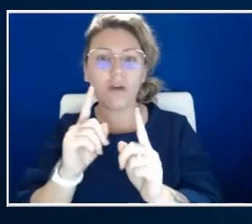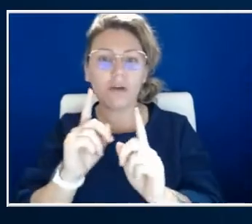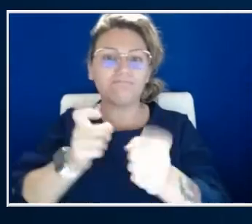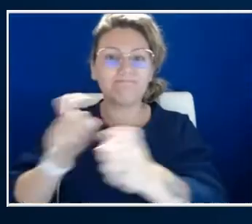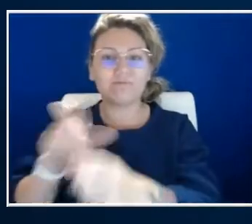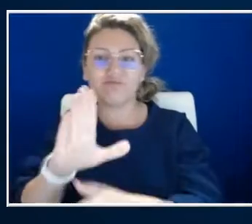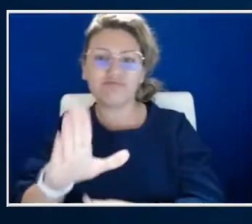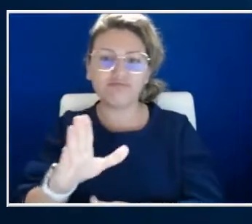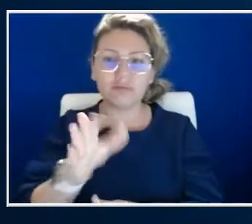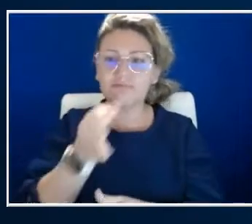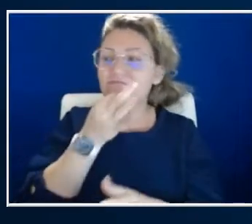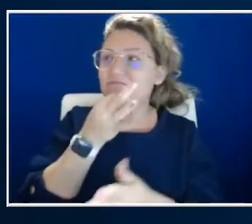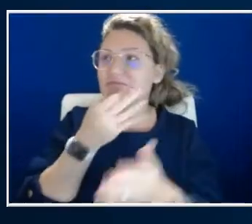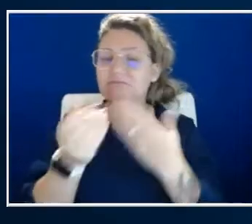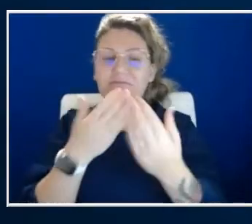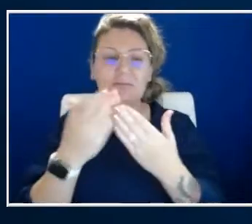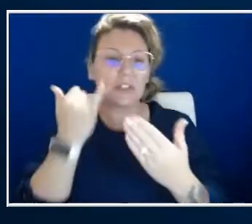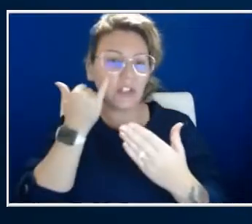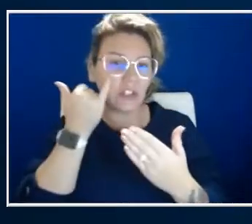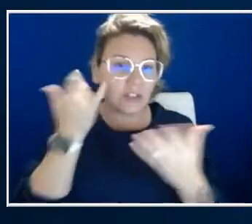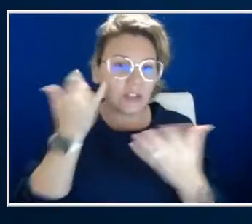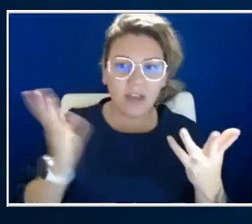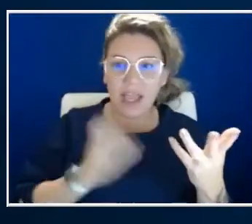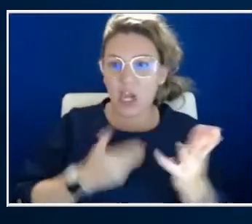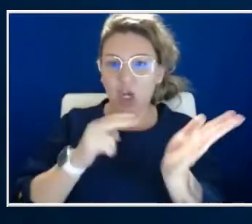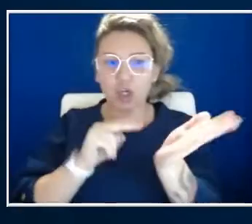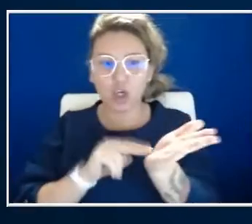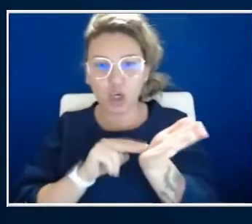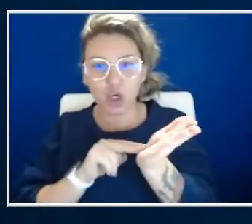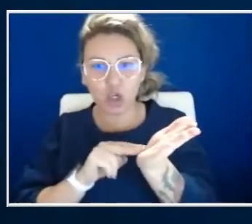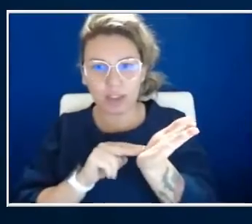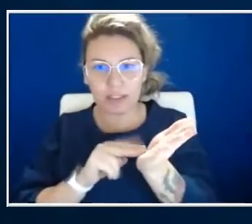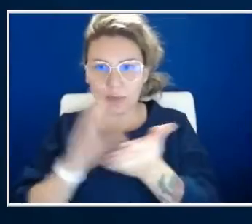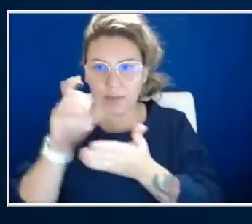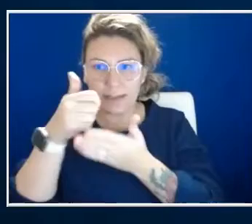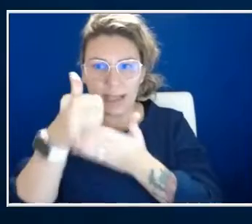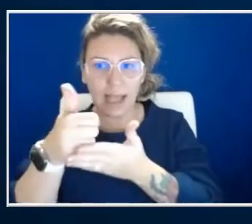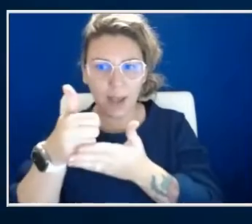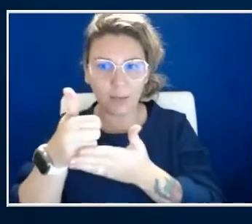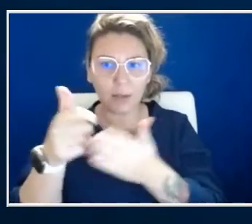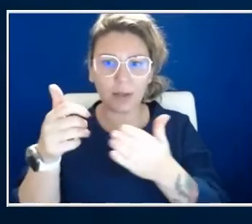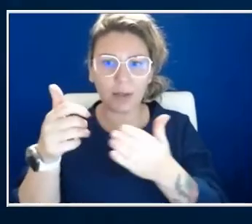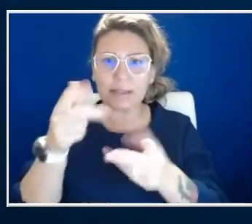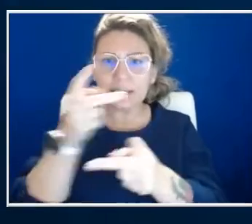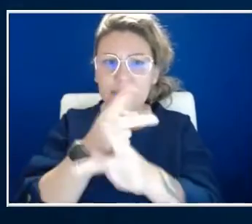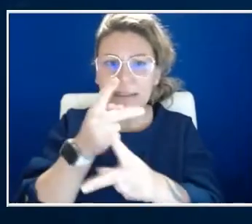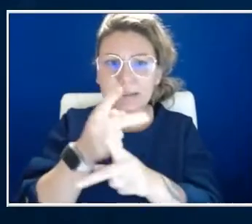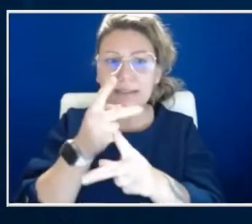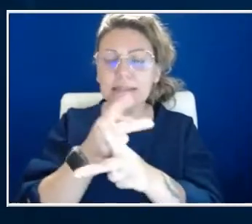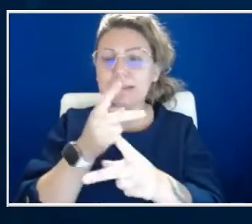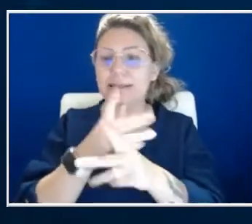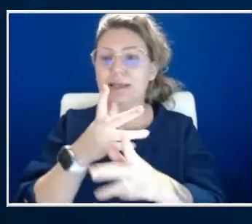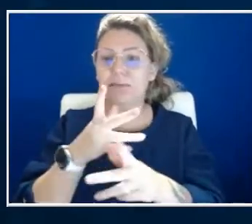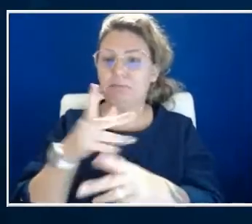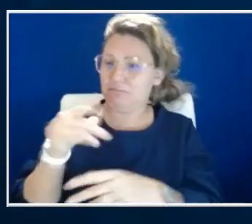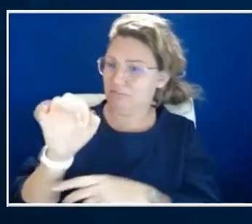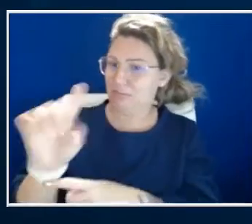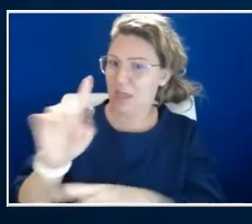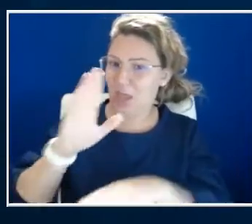whether that's you know, our nurse that was with us that was helping you know, keep the cautery pad on a gorilla, which was a